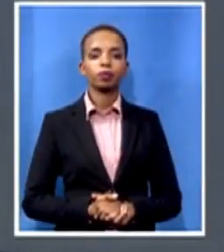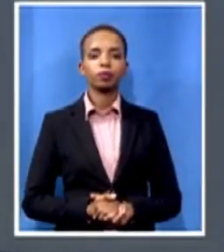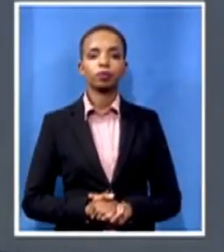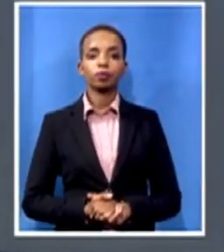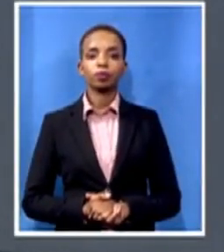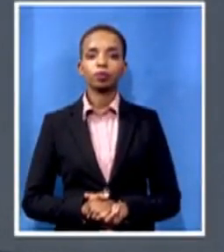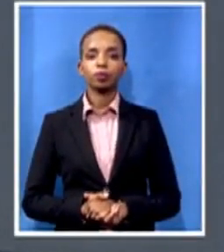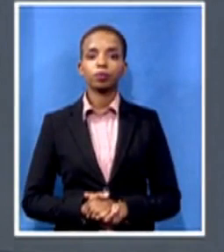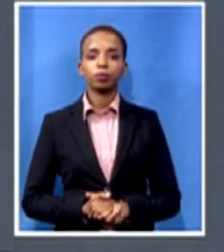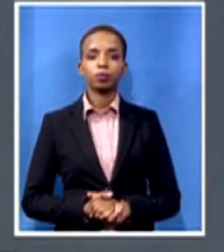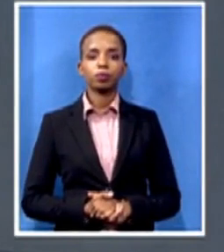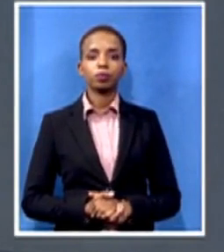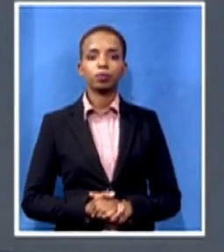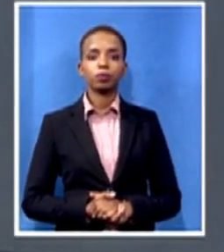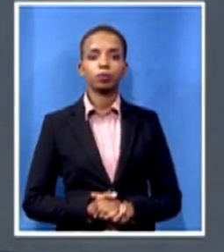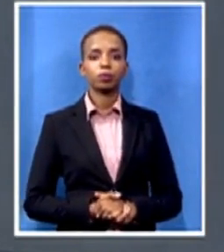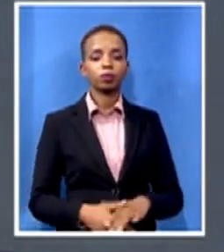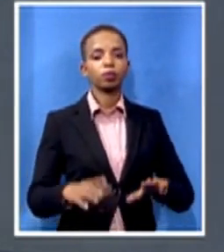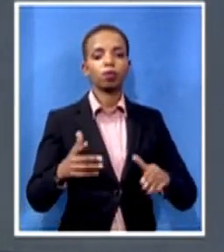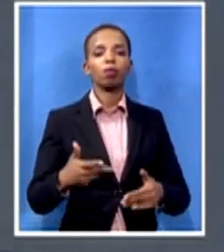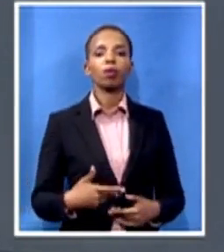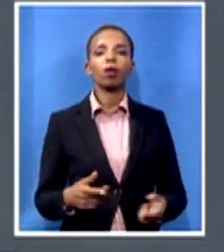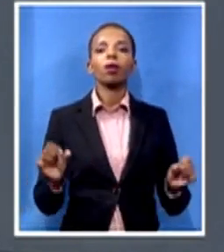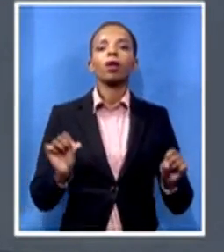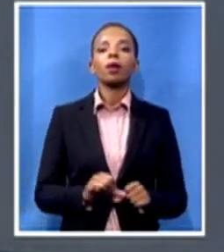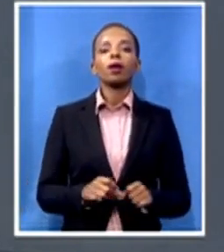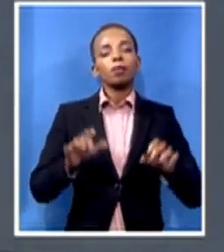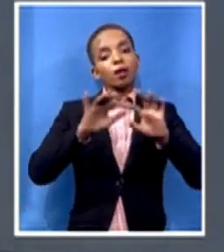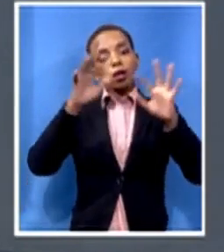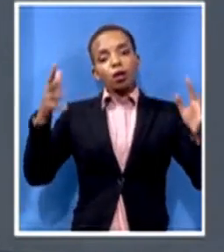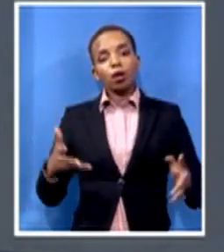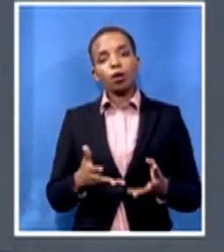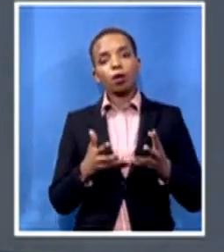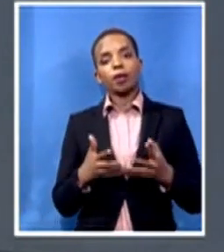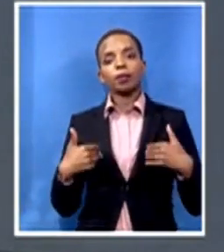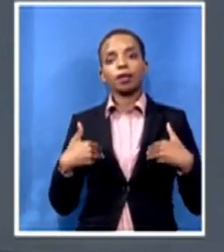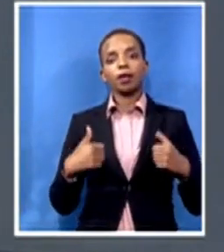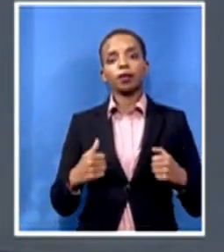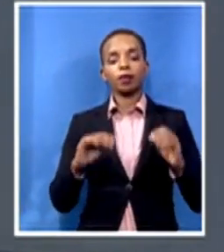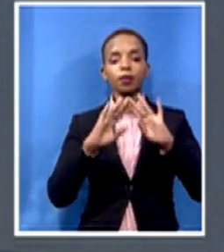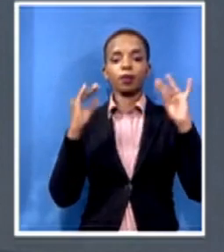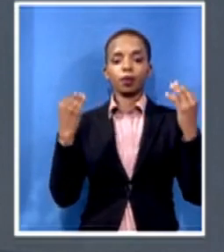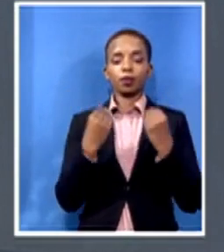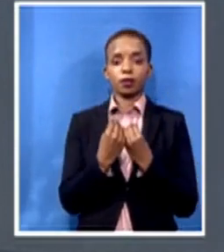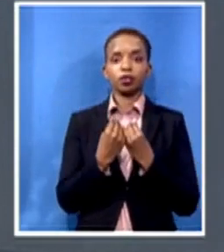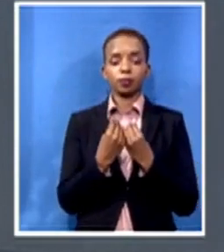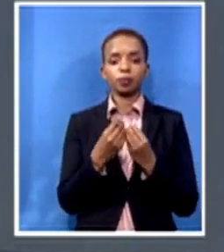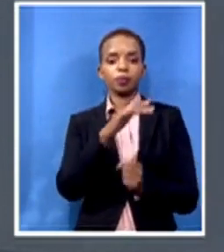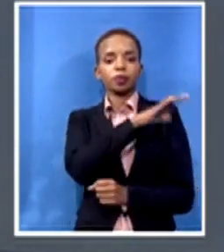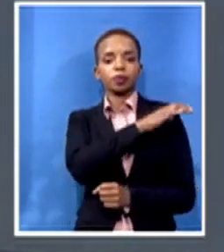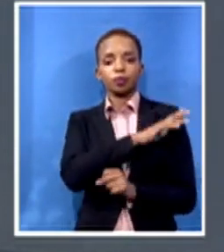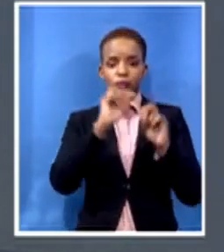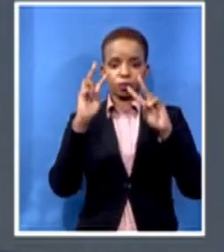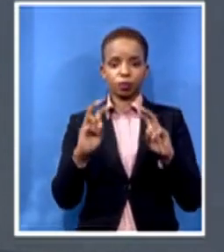Welcome back. Well, according to the World Health Organization, clinical manifestations of COVID-19 are generally milder in